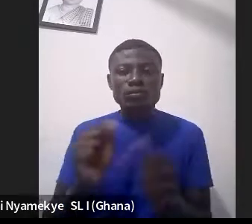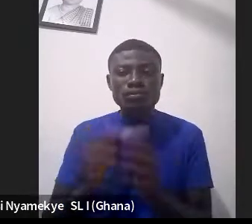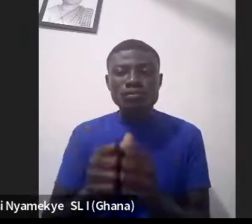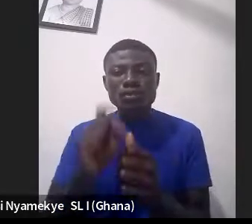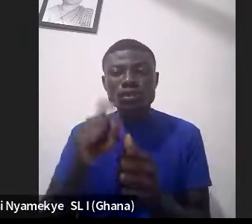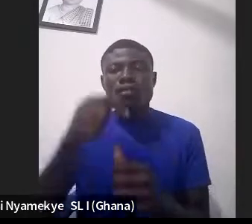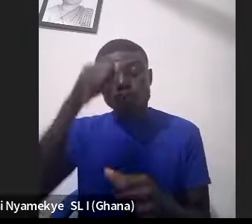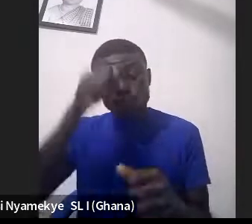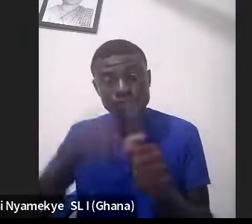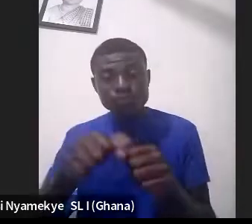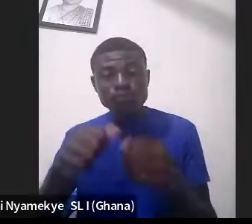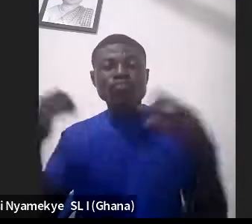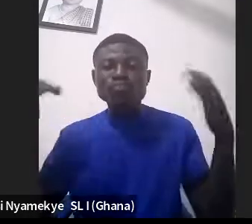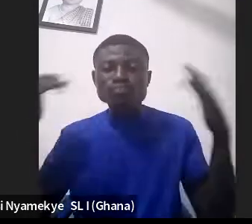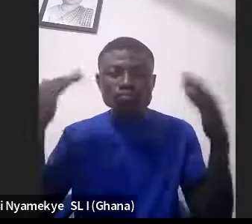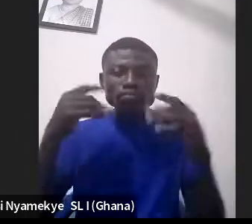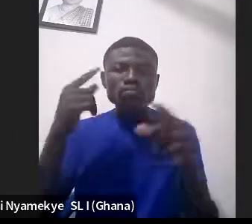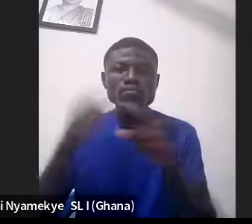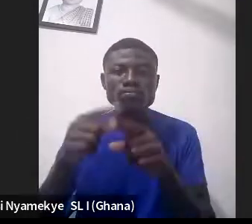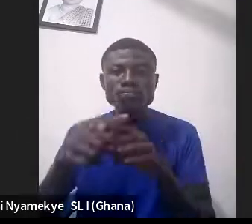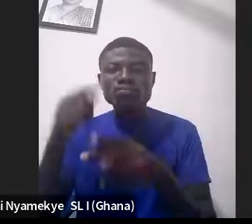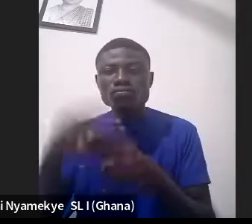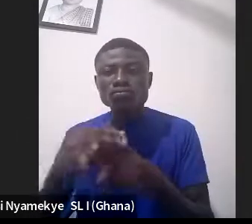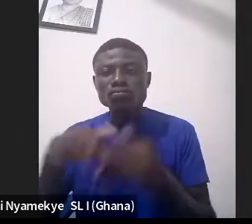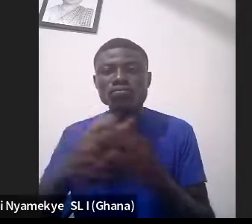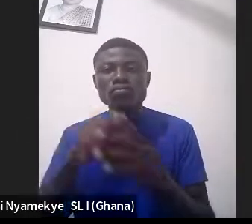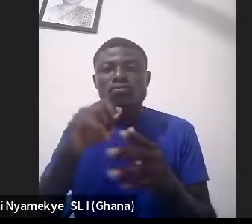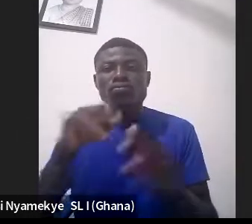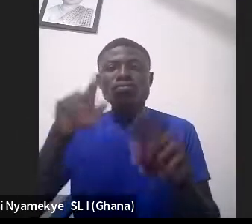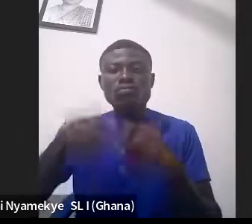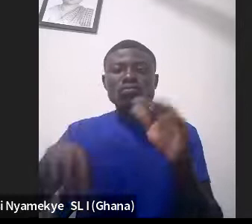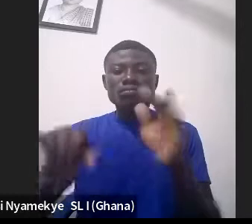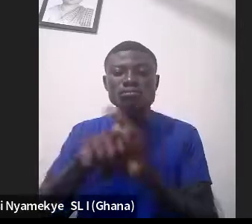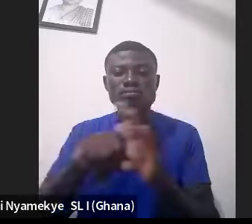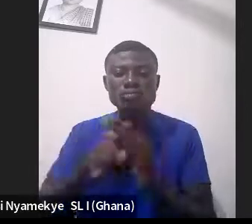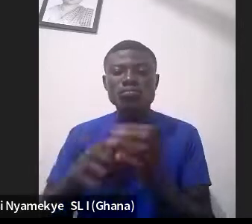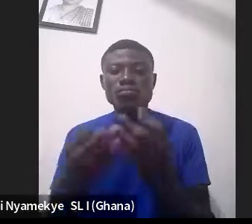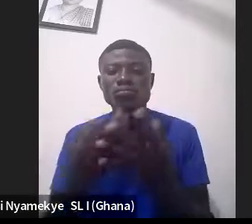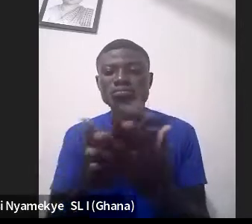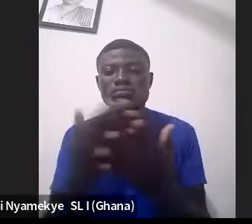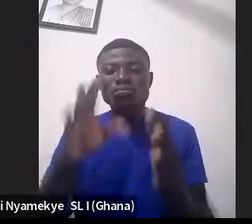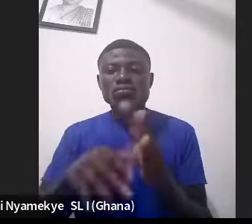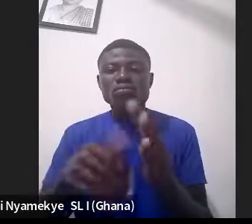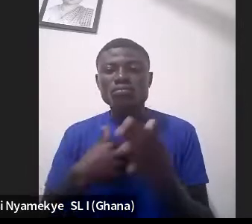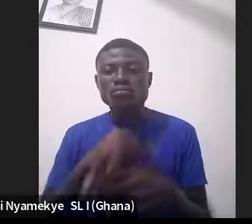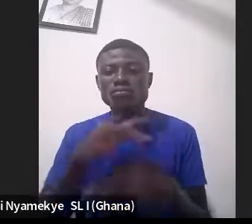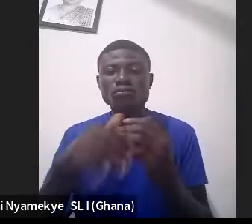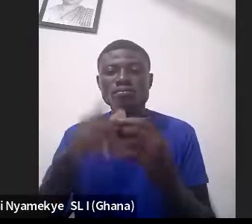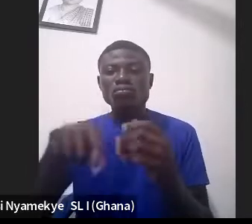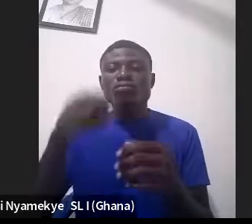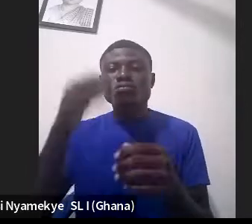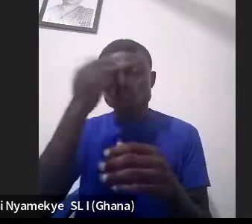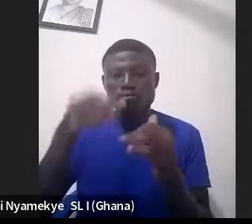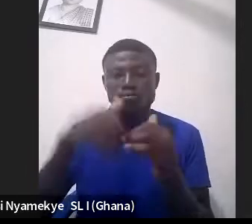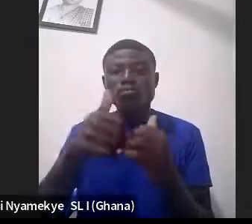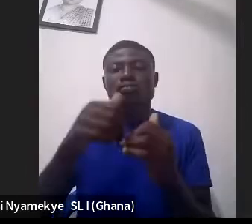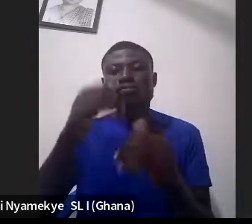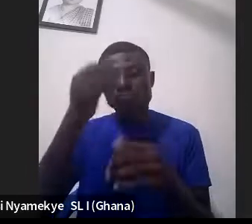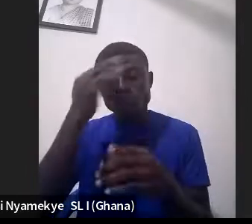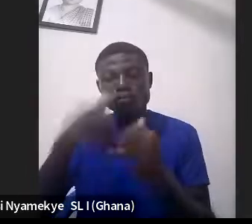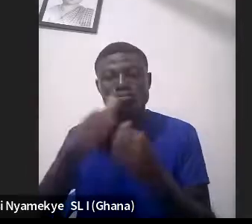can't sound out simple words, they may be, there's many different signs. And there's a fantastic